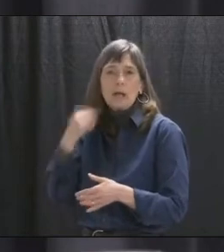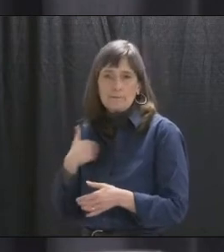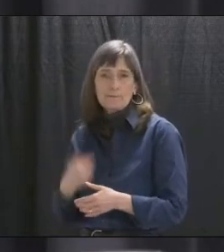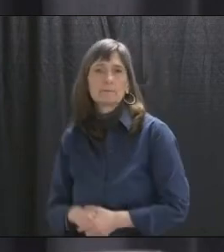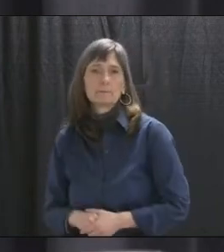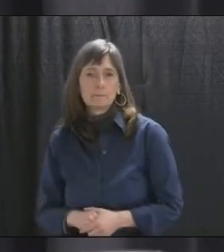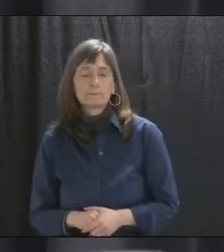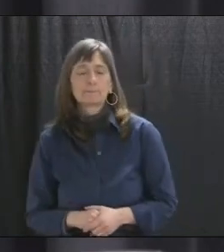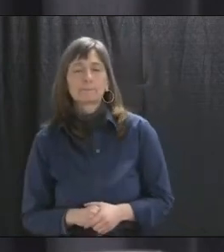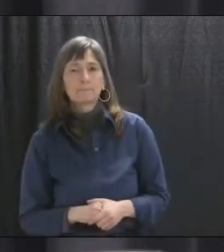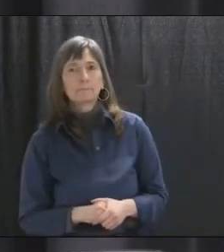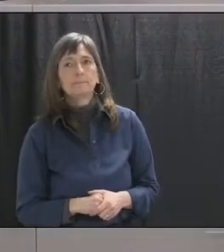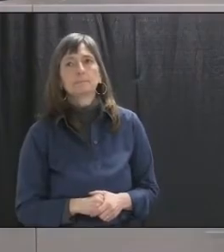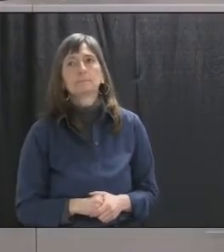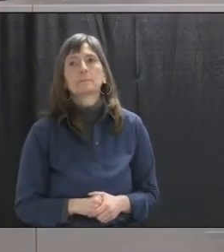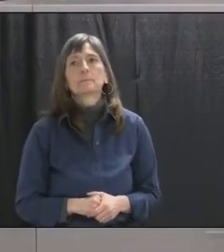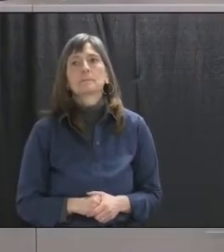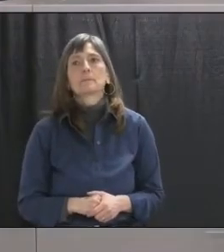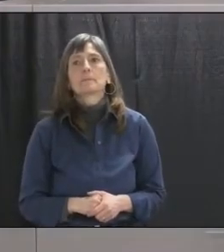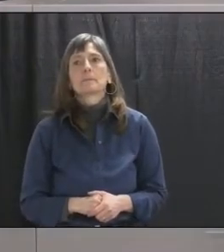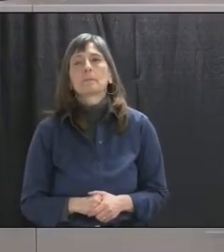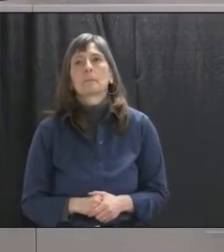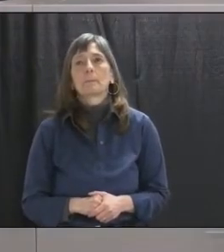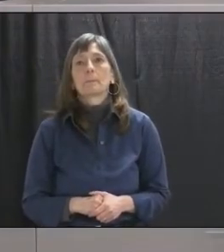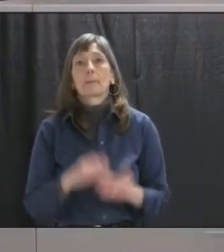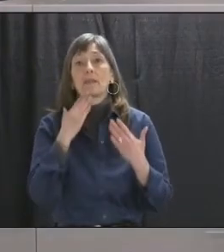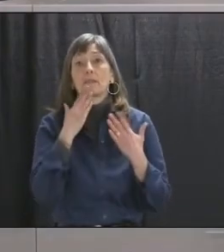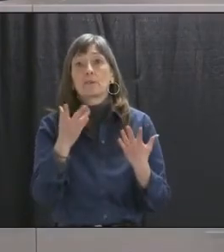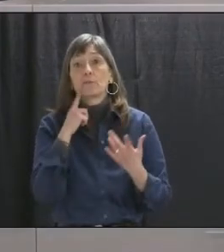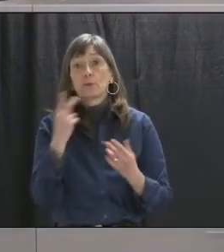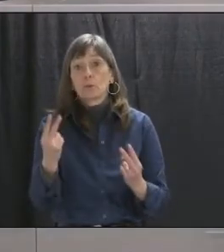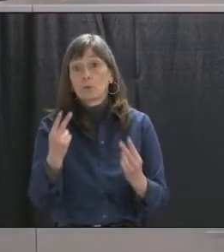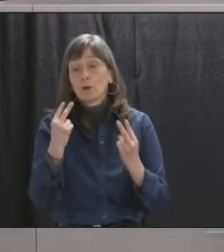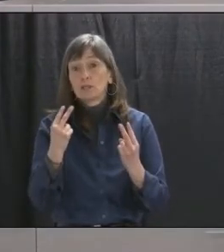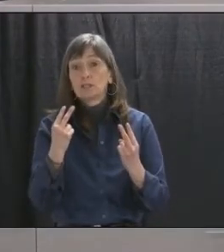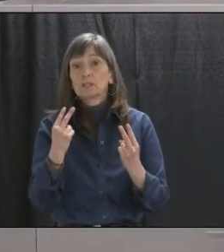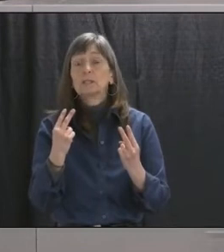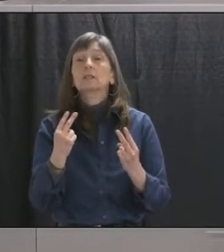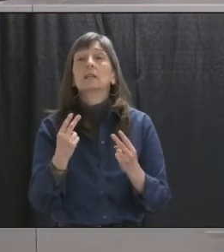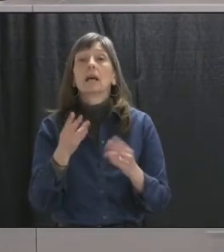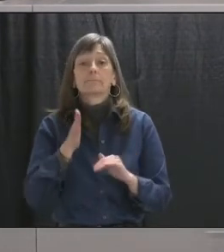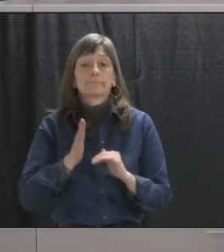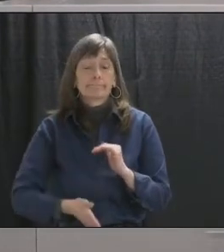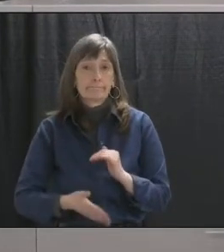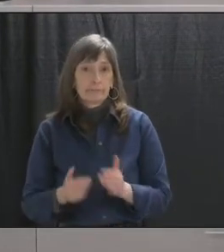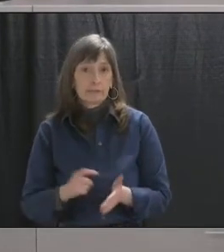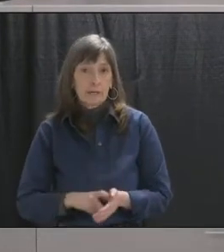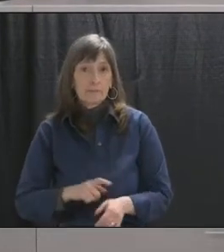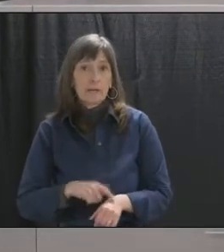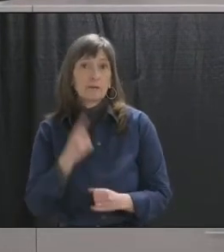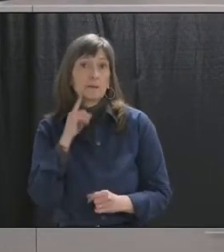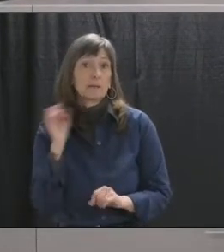Thank you again. Thank you very much for all of those who've joined us today. The time for questions has ended. Please come